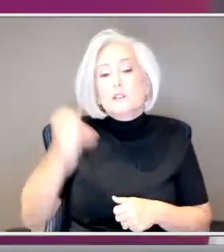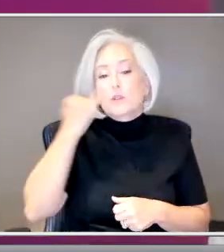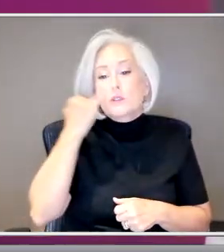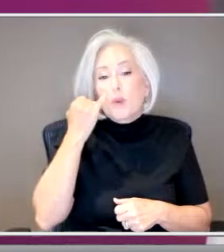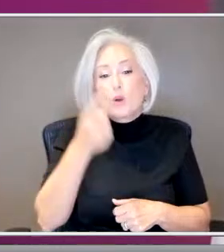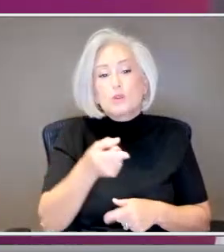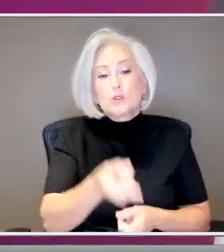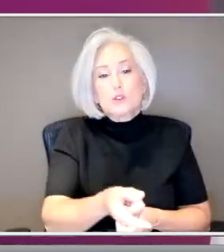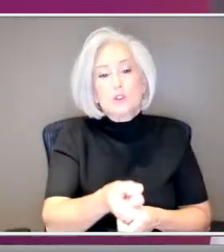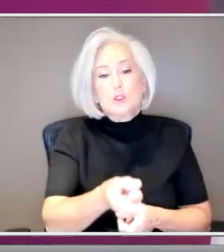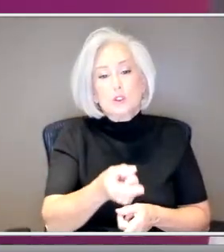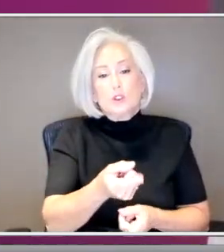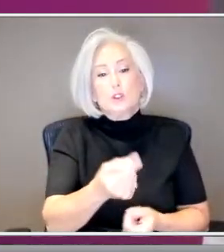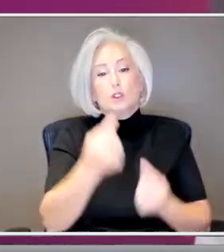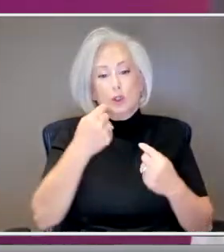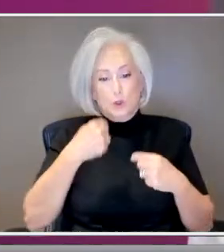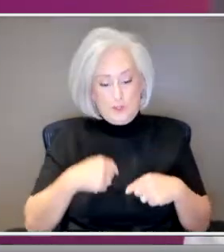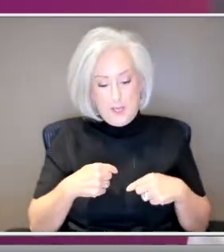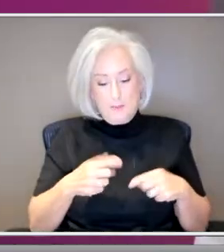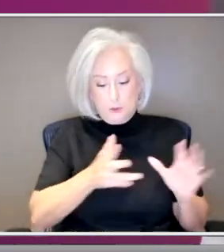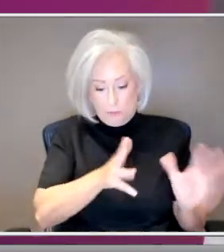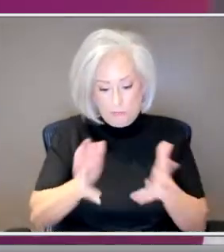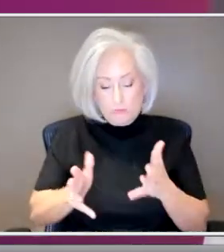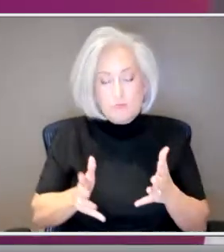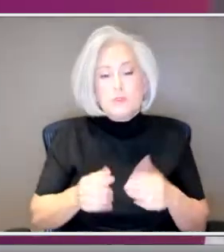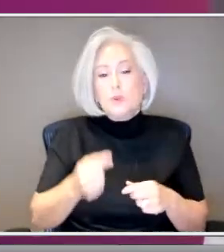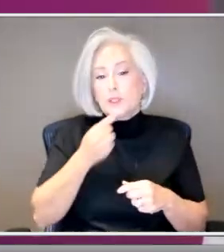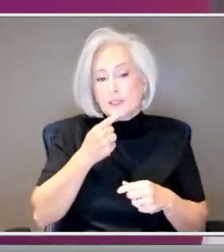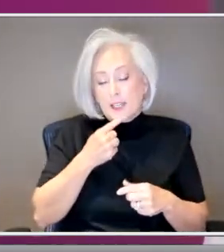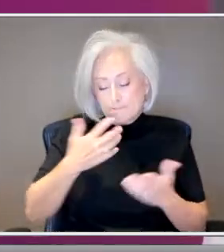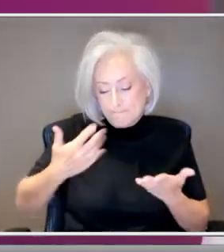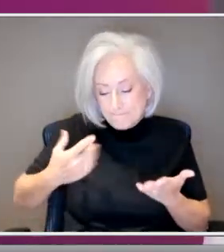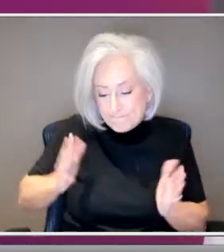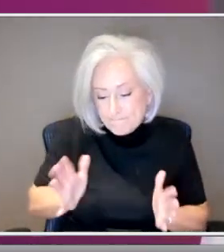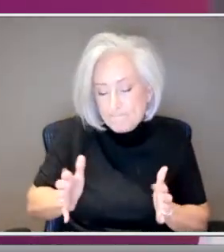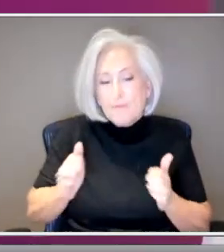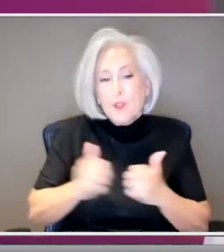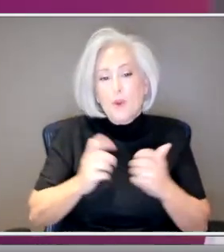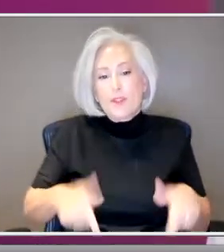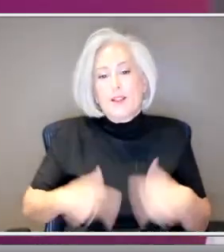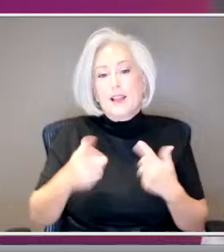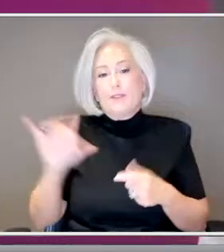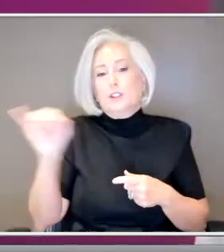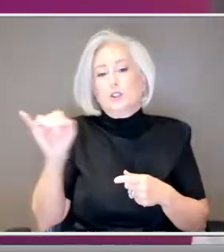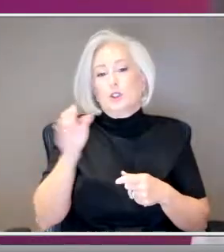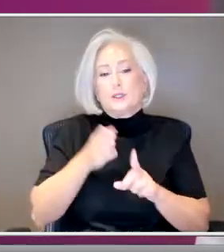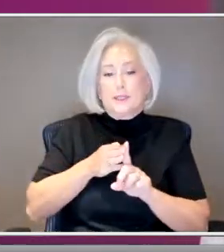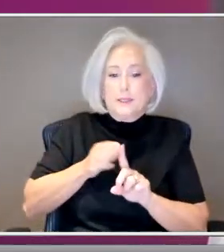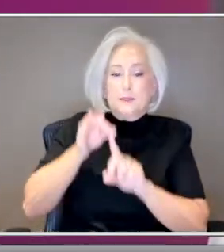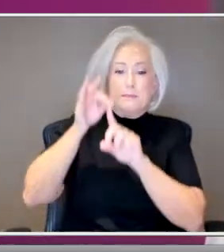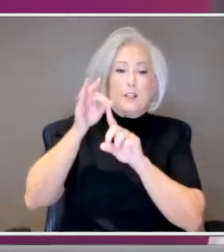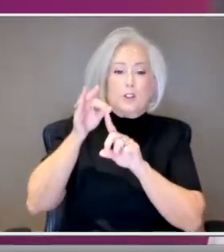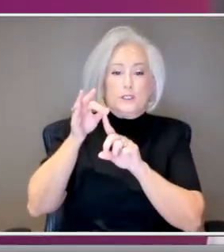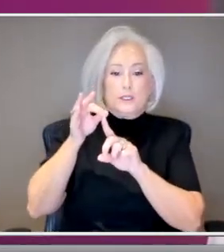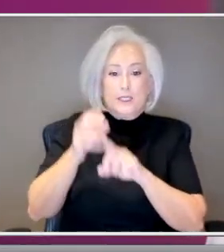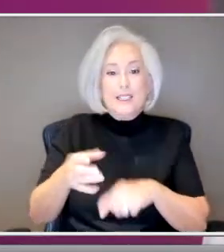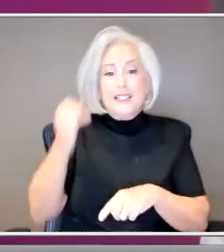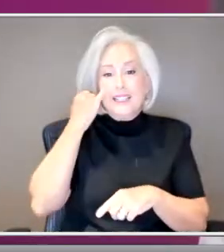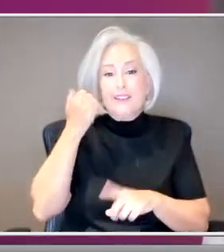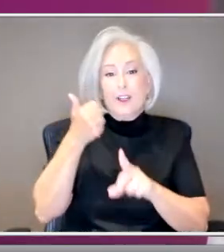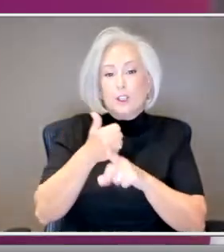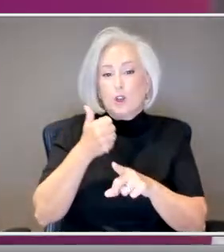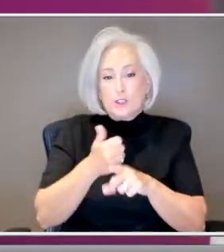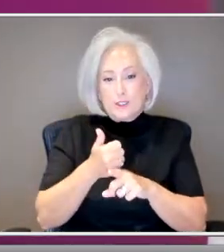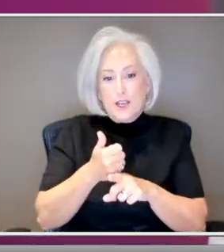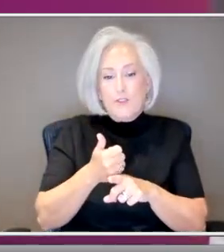always say, talk to a life insurance specialist, because if you are already affected with a condition, so in cardiology,